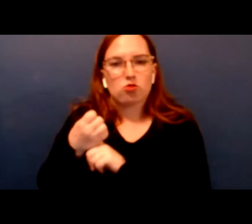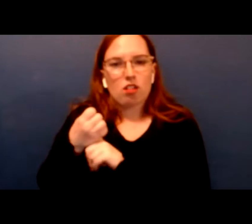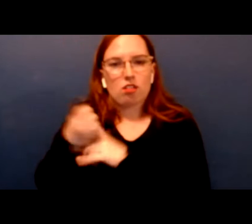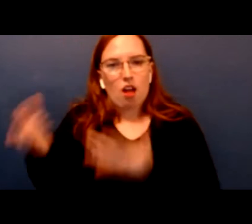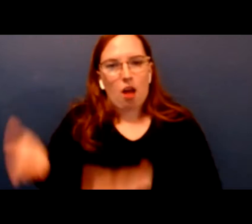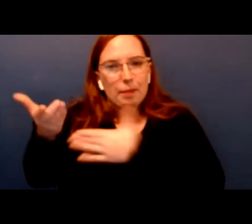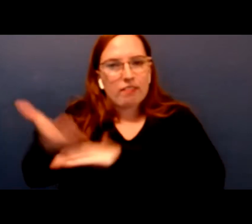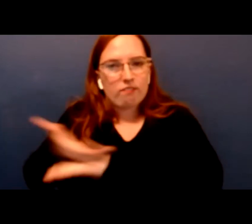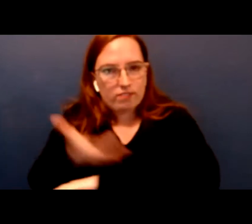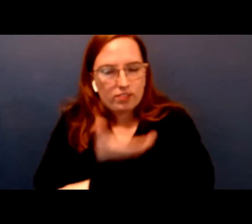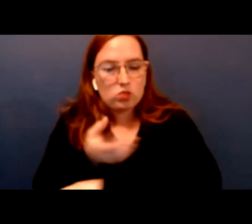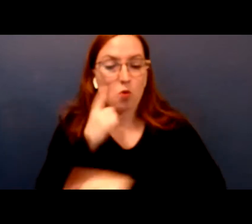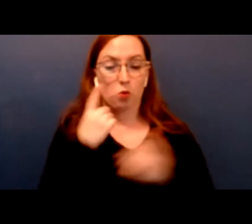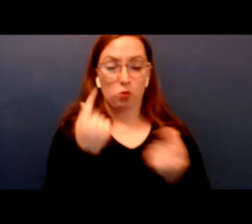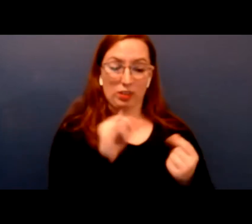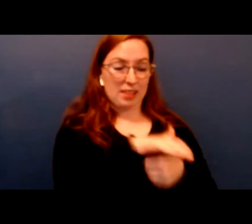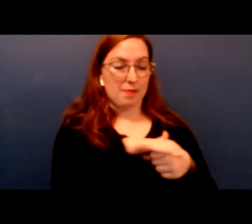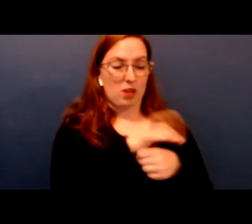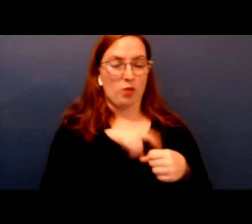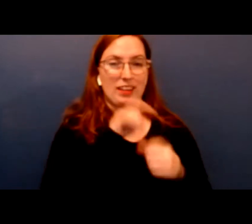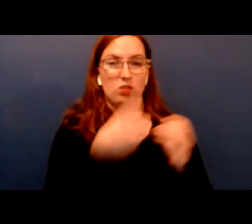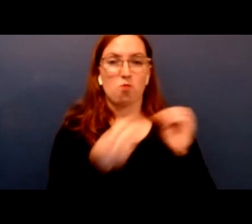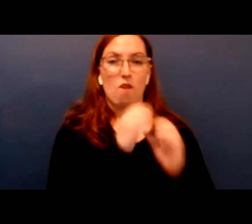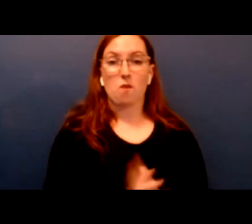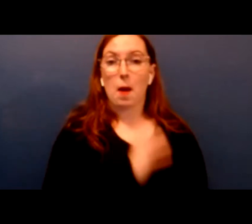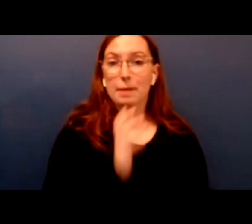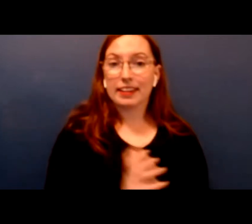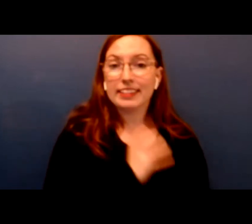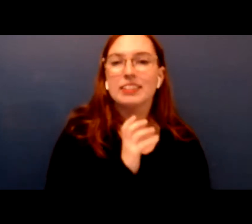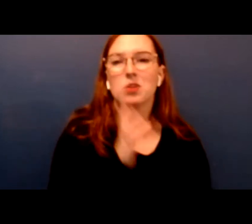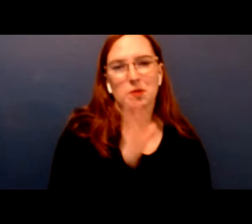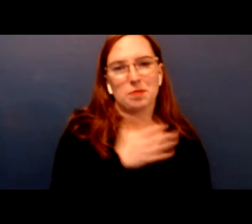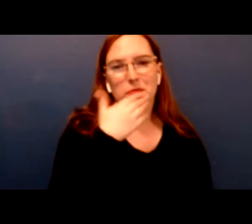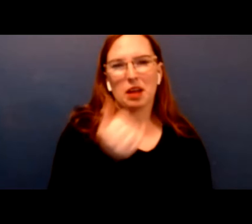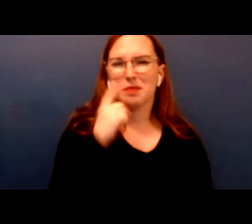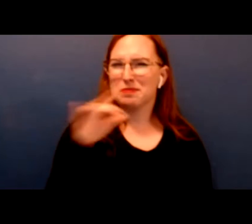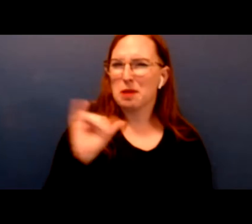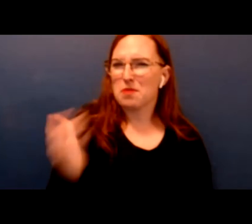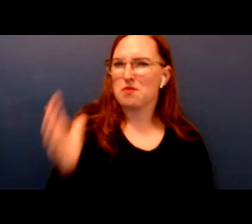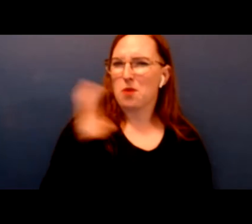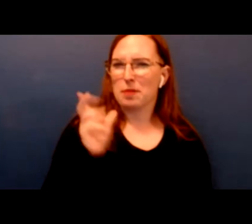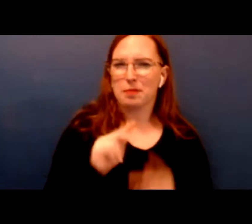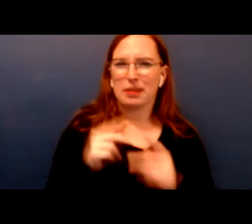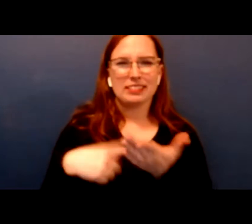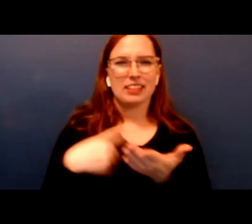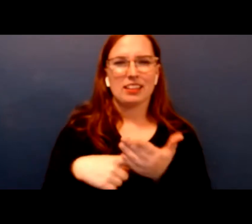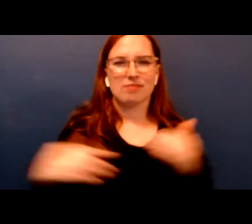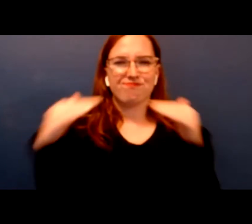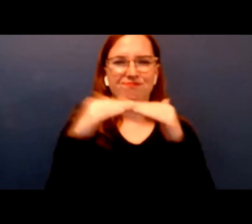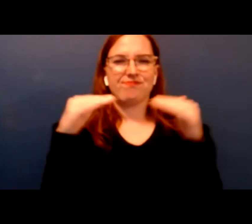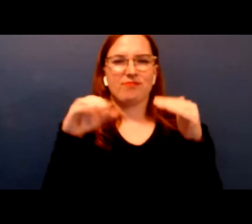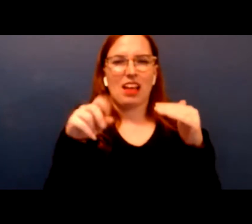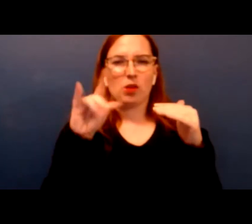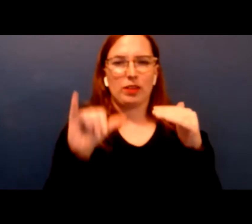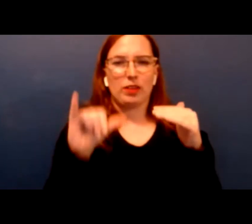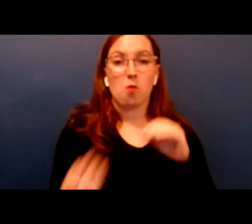that space, I'm going back to the equity comments that some folks made earlier, allowing more people to have better